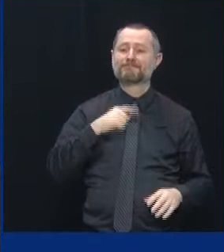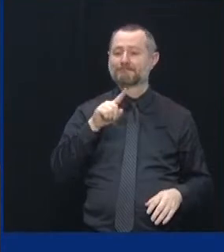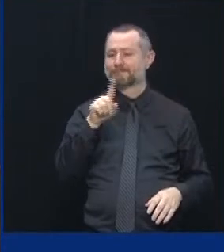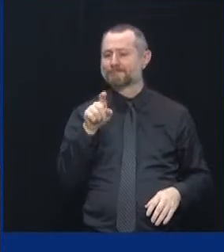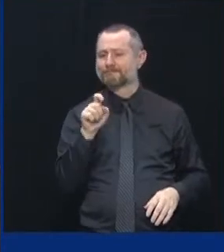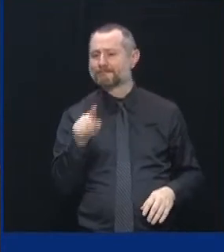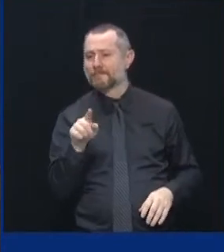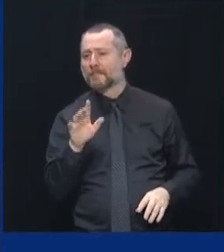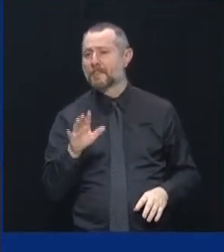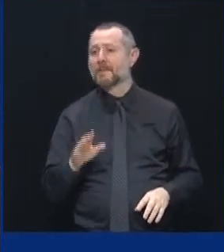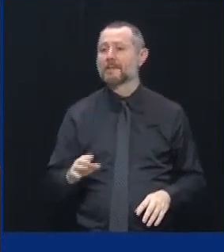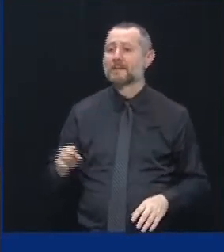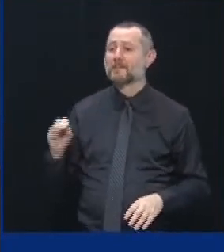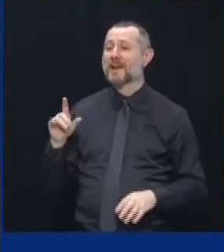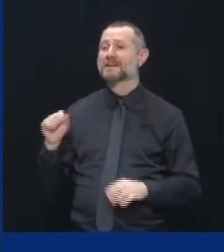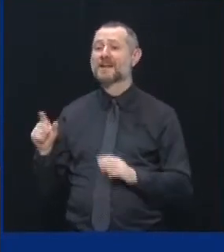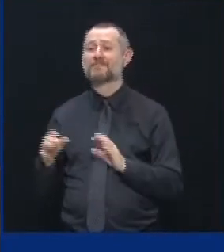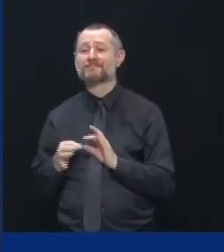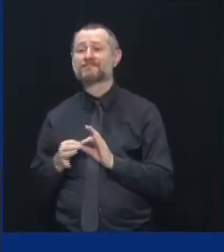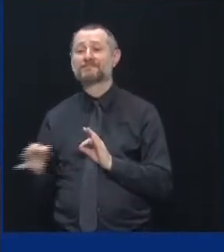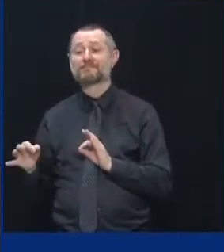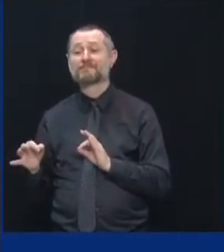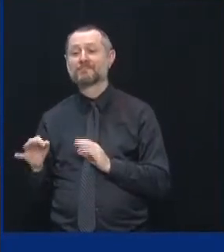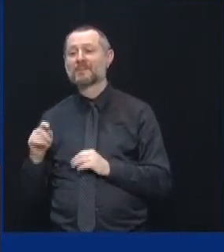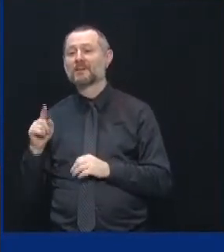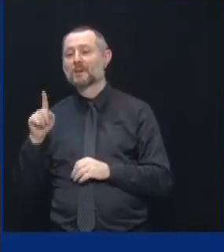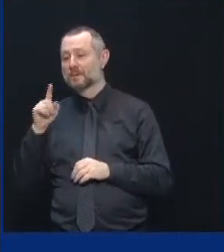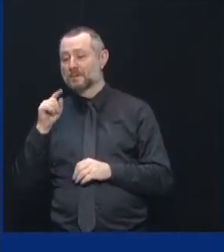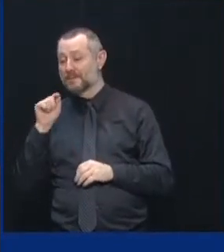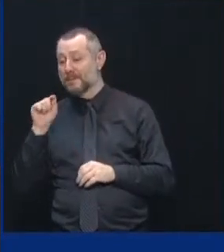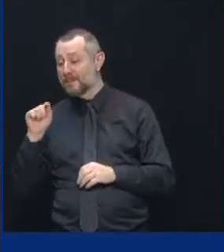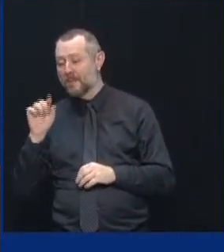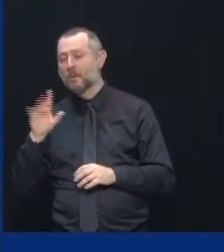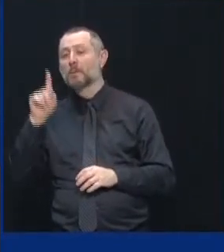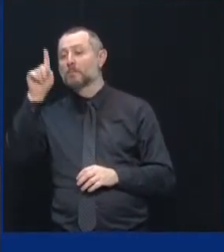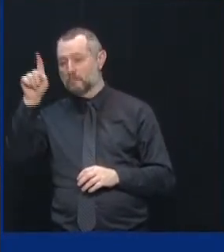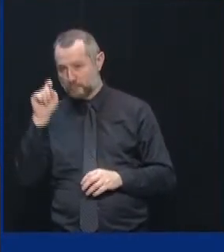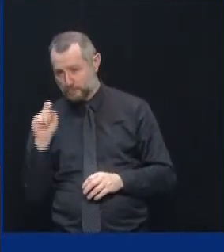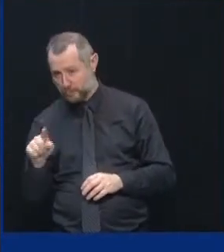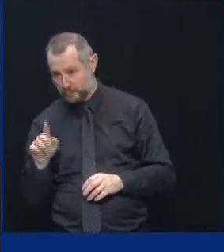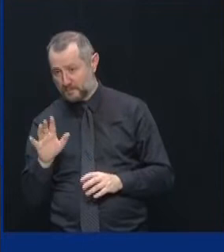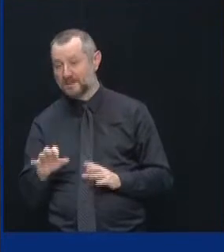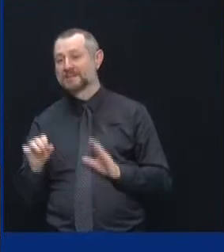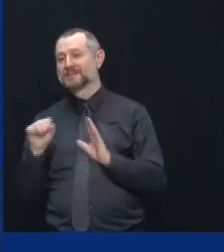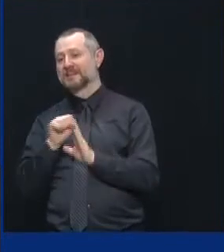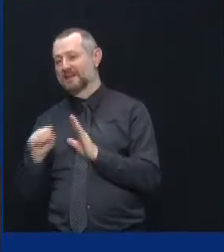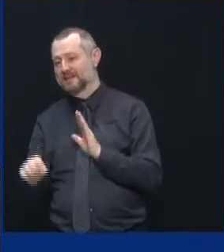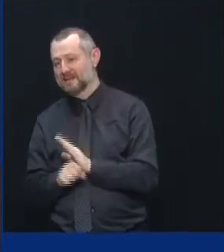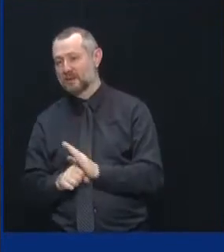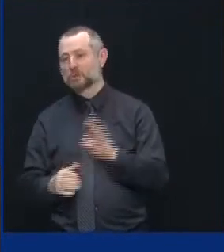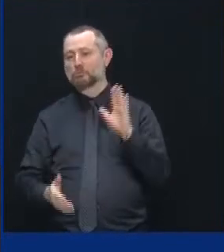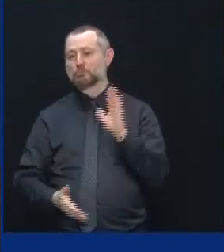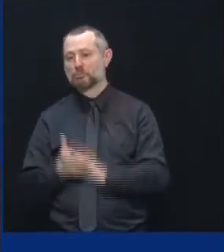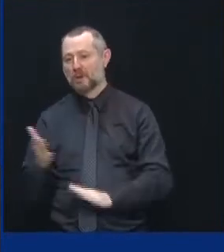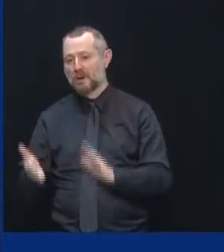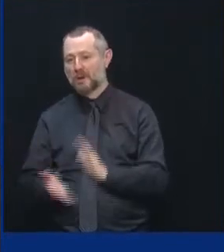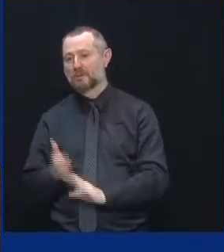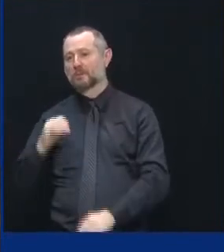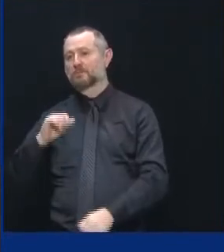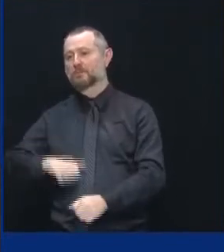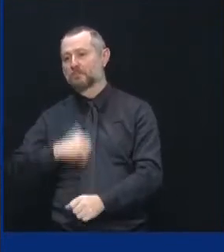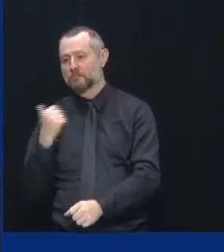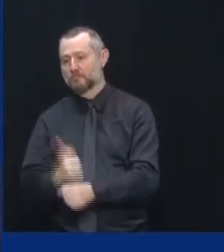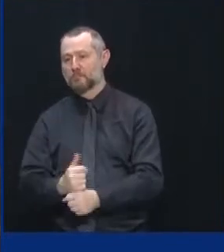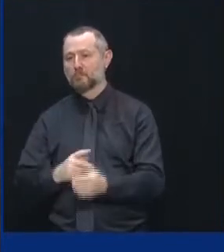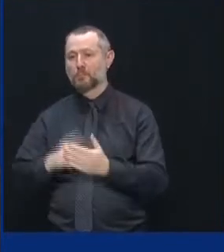comment, you have state-run programs. You then have the local government gets an allocation